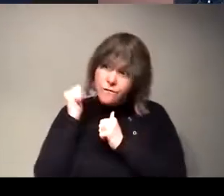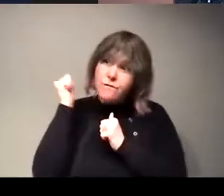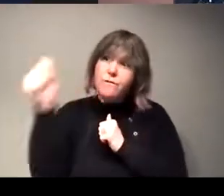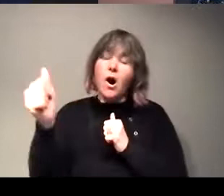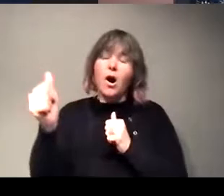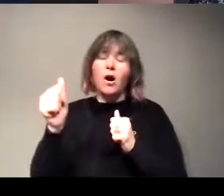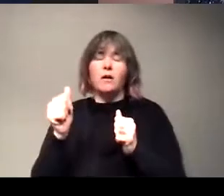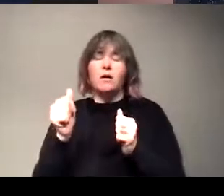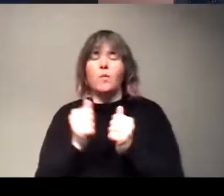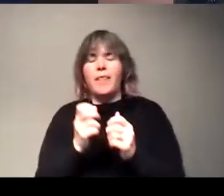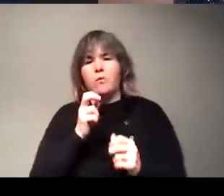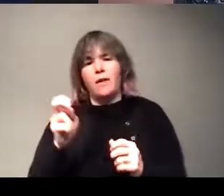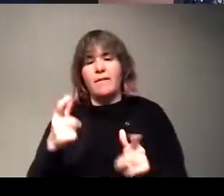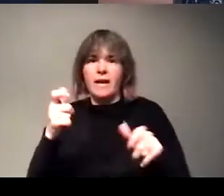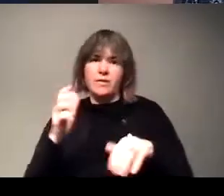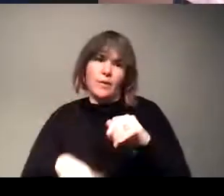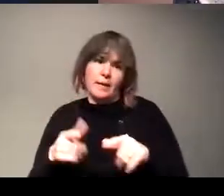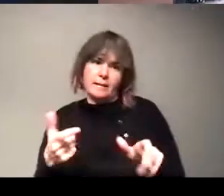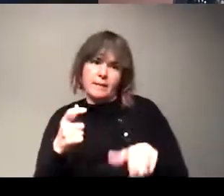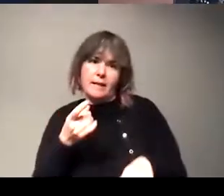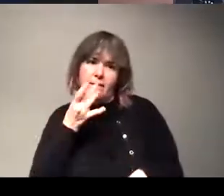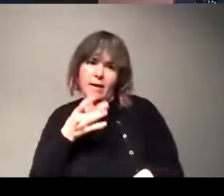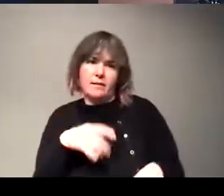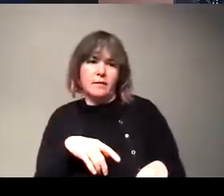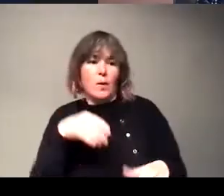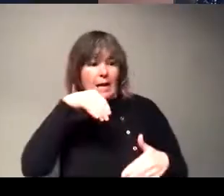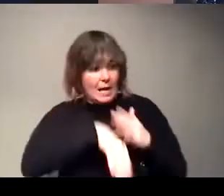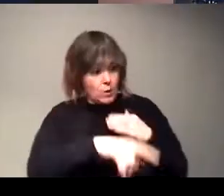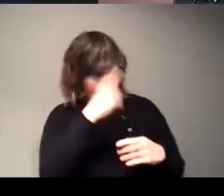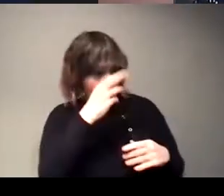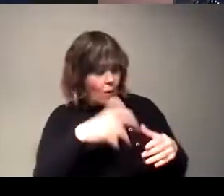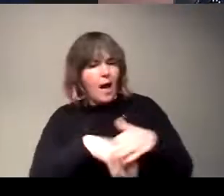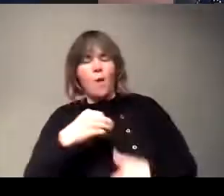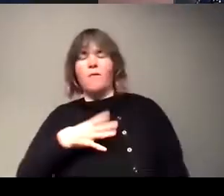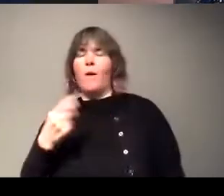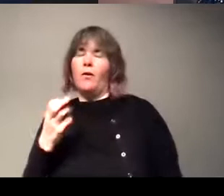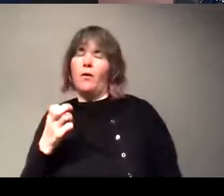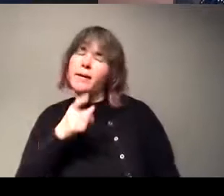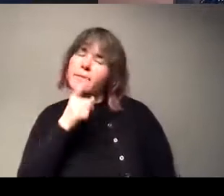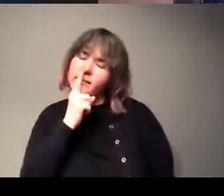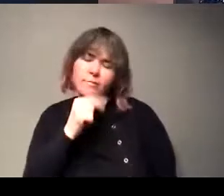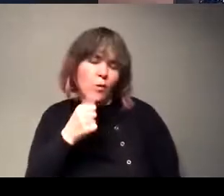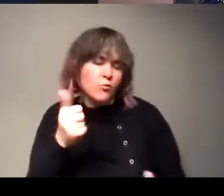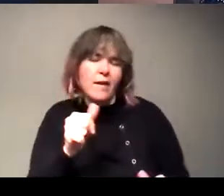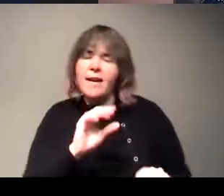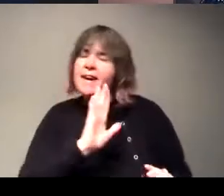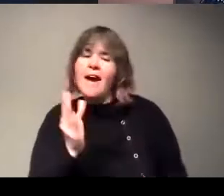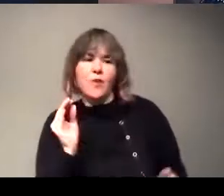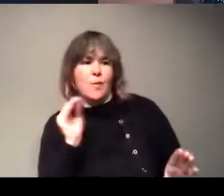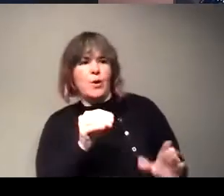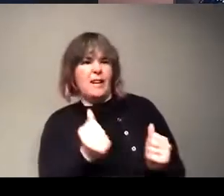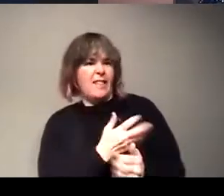faster than the speed of light, is you would go into a black hole and come out of a white hole. Don't try that. We've never put anything into a black hole. They're too far